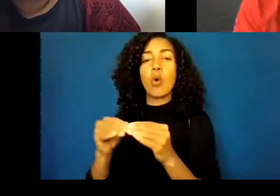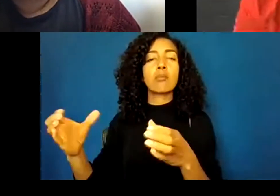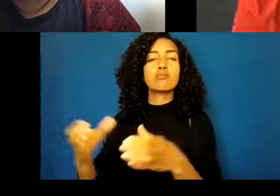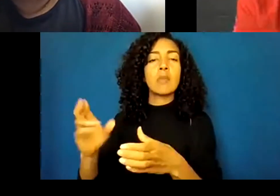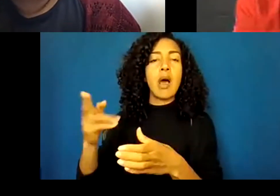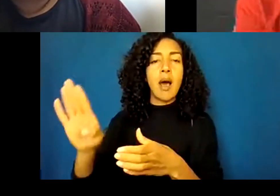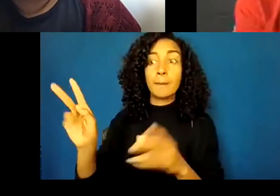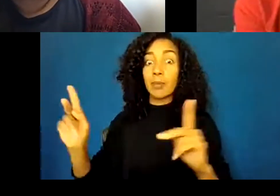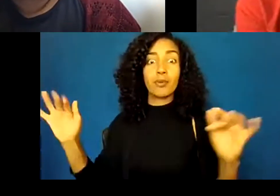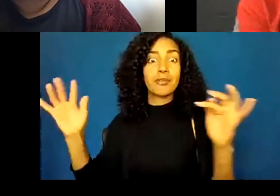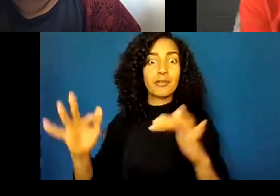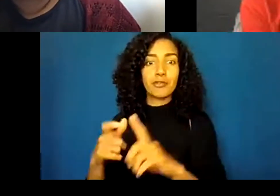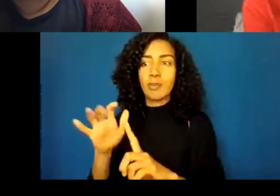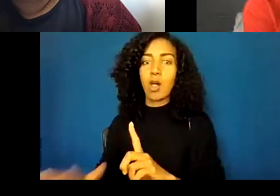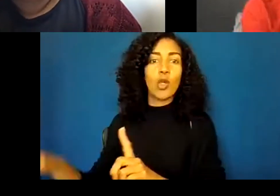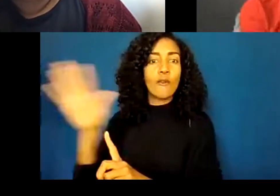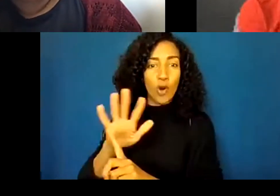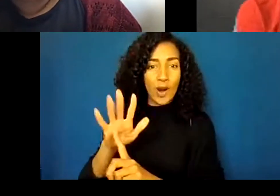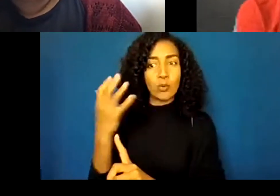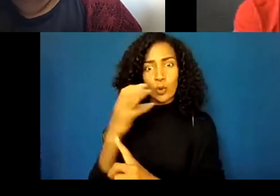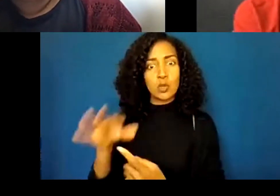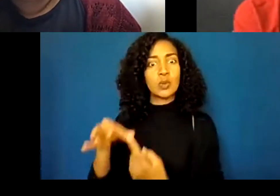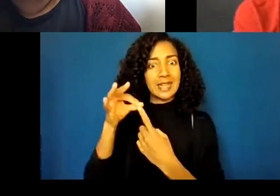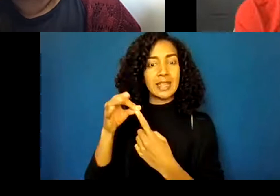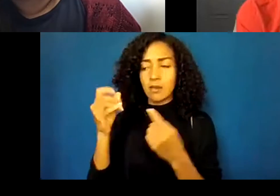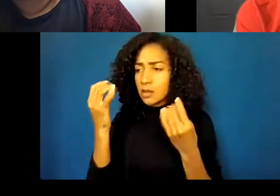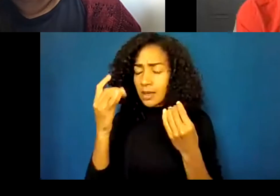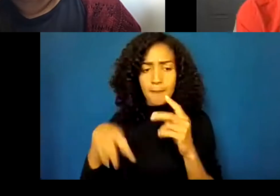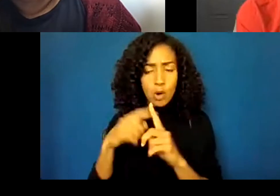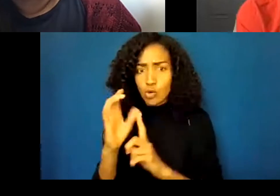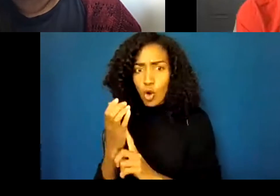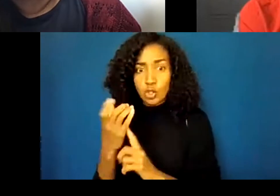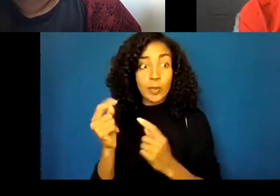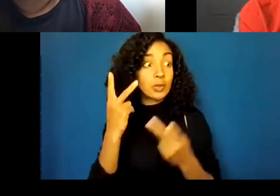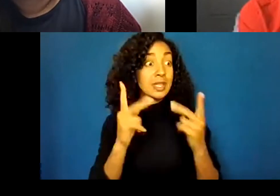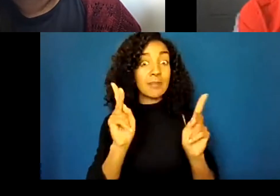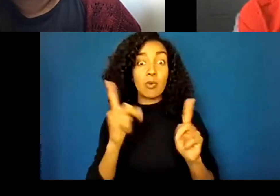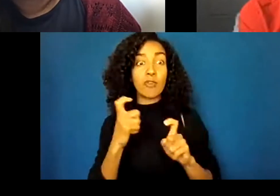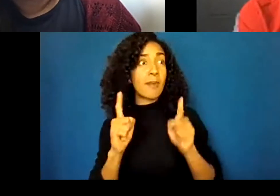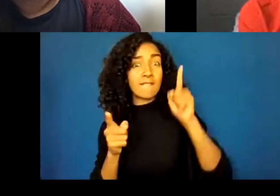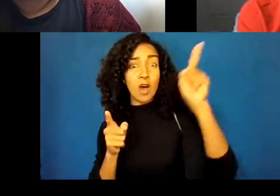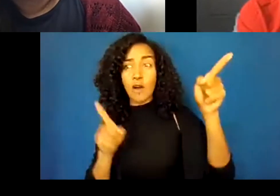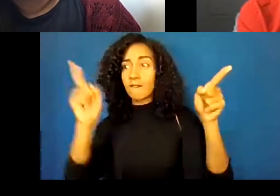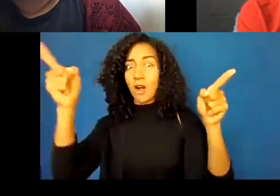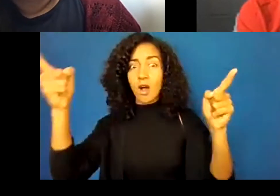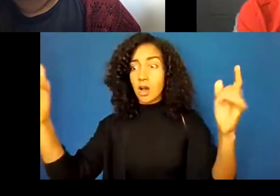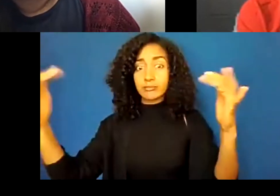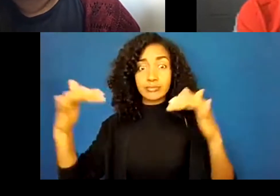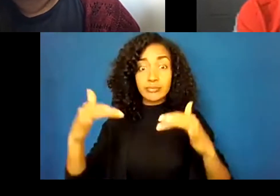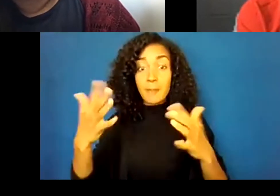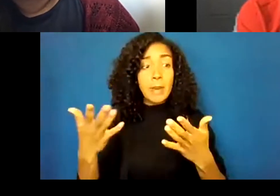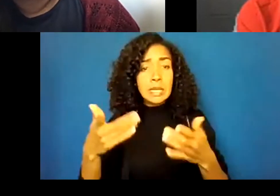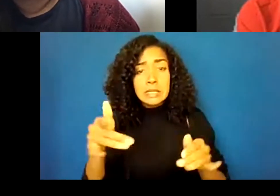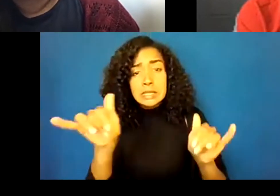about that culture parts that come into it, because you're sometimes having people who come from so far away, right? And who may be similar in